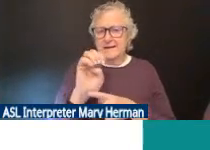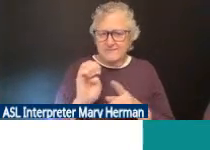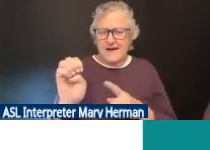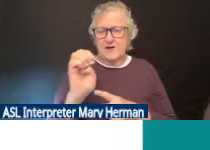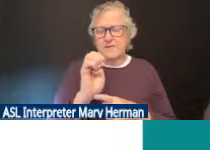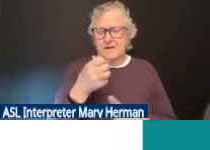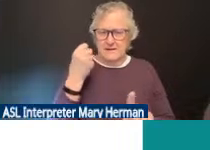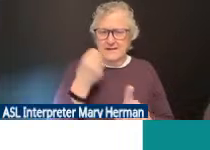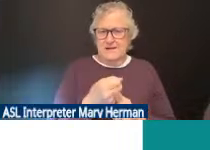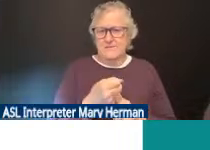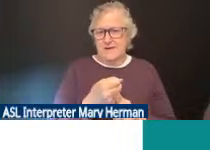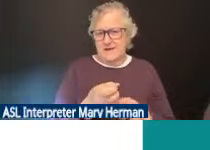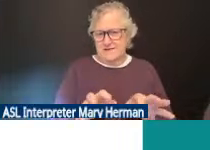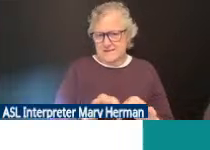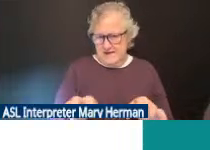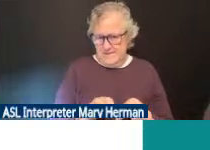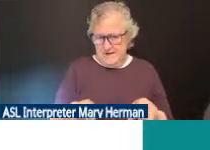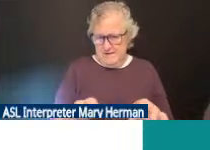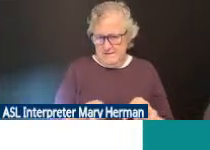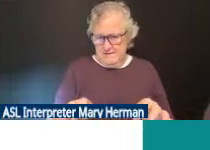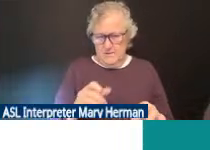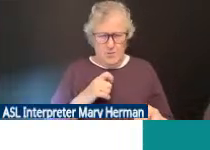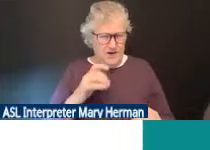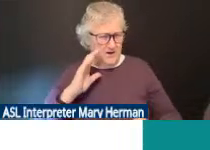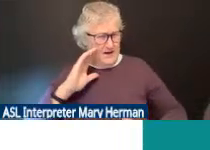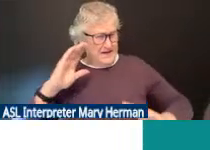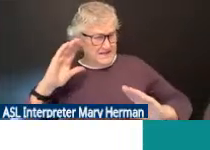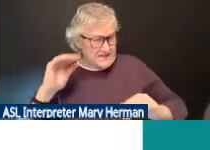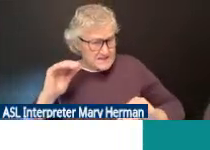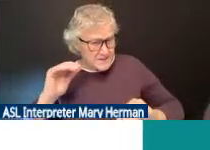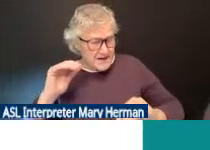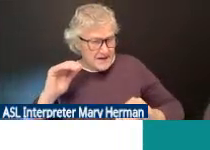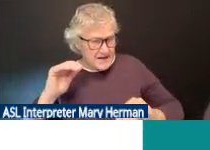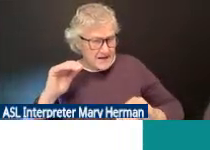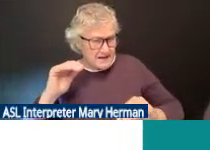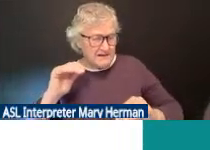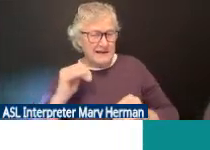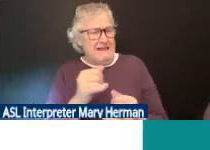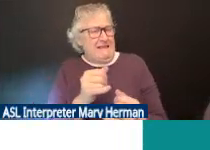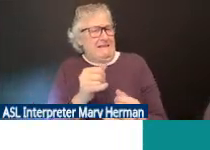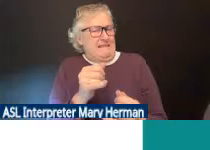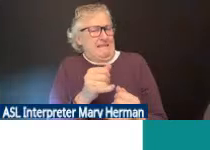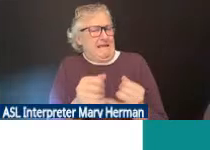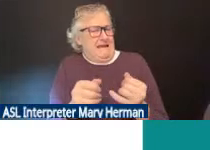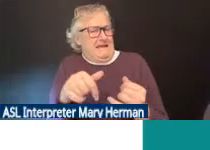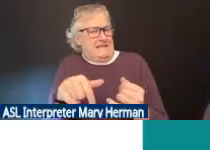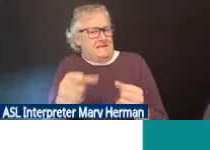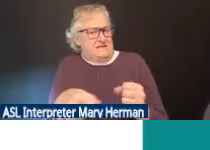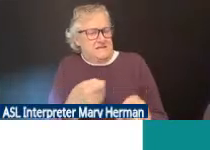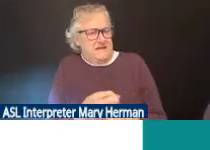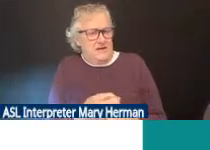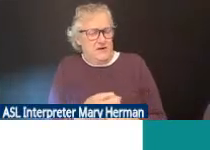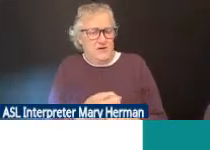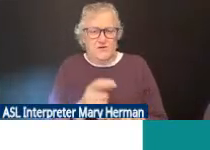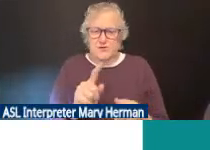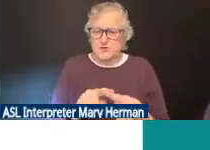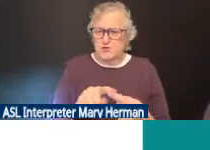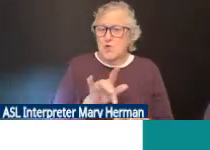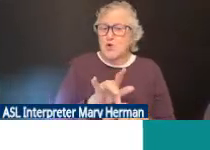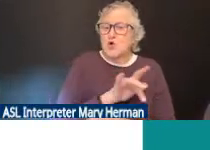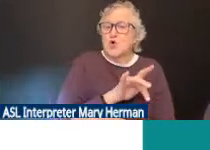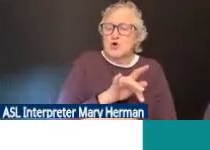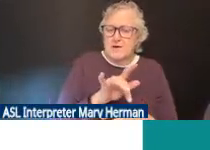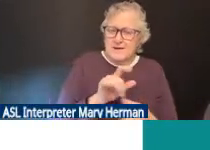anticipating sometime late this year, early next year to accomplish that goal. And on the heels of that